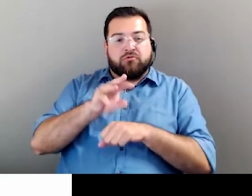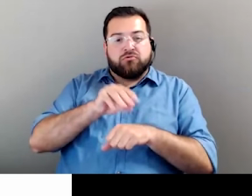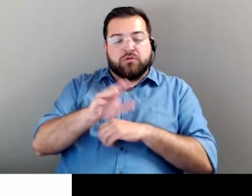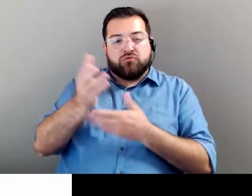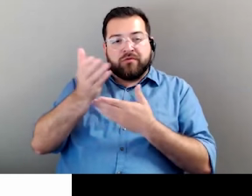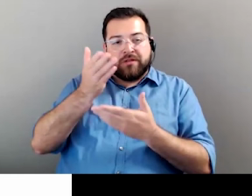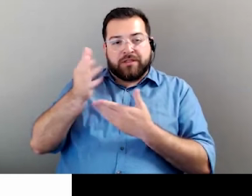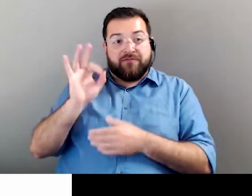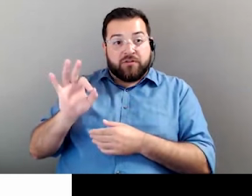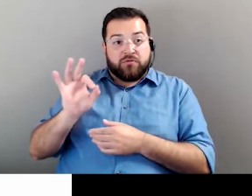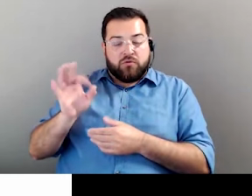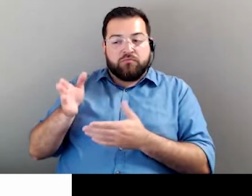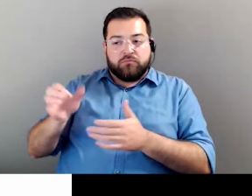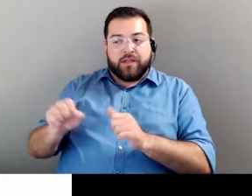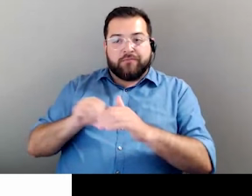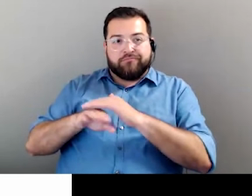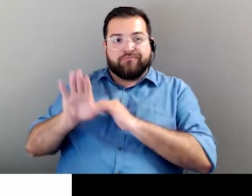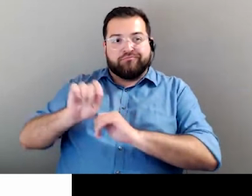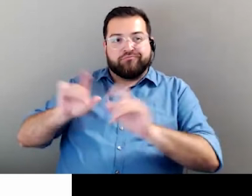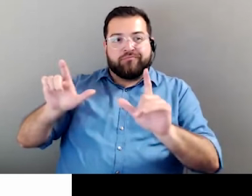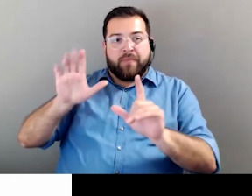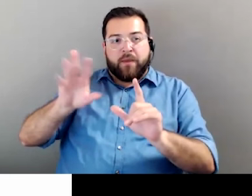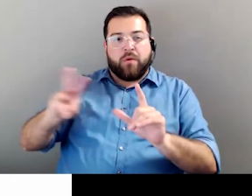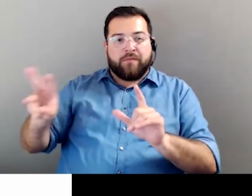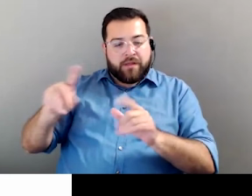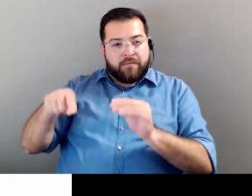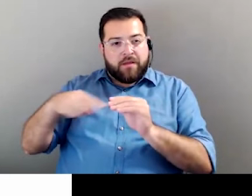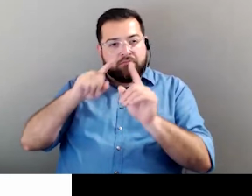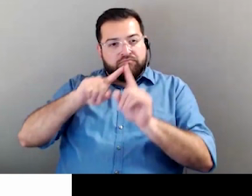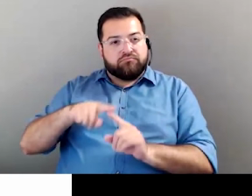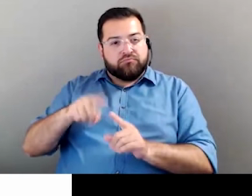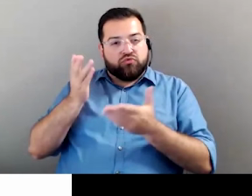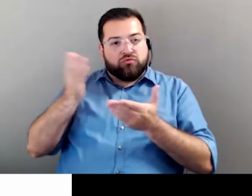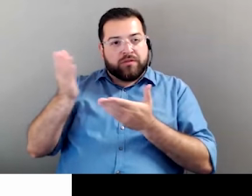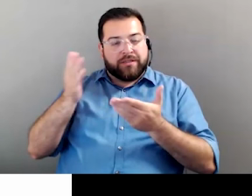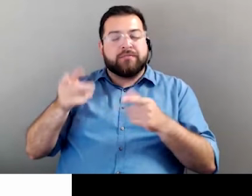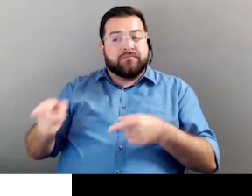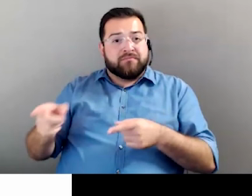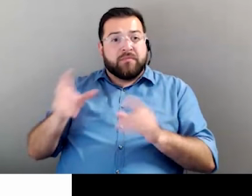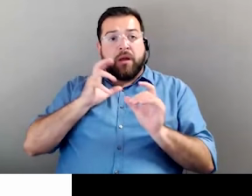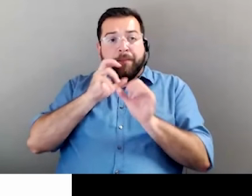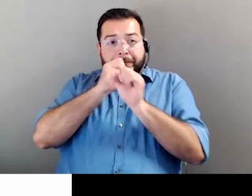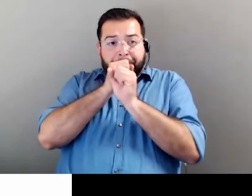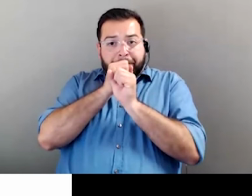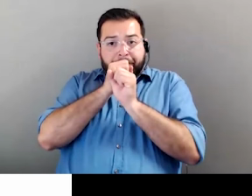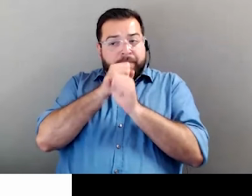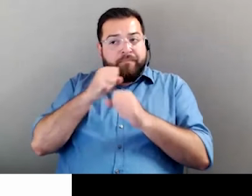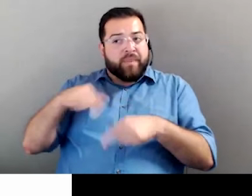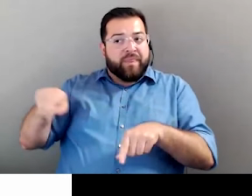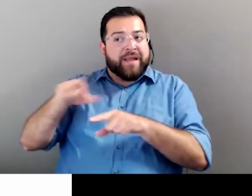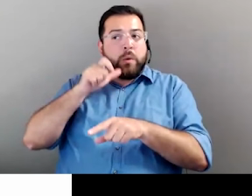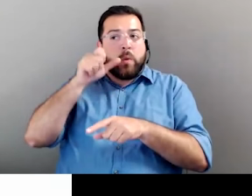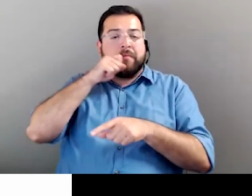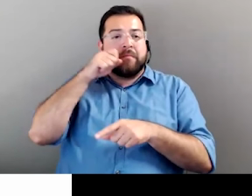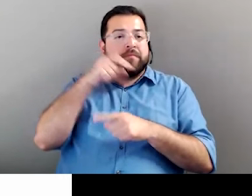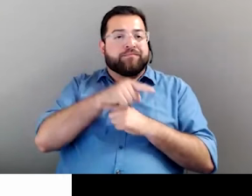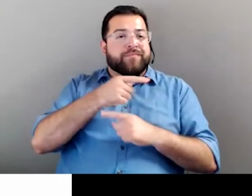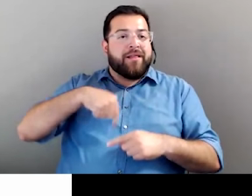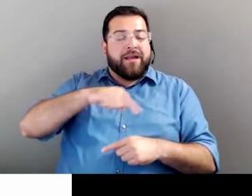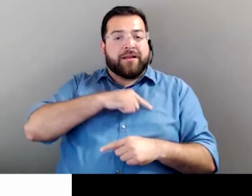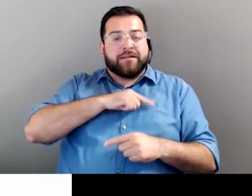You can visit their website for more information on the services they offer. It is confidential. They don't tell us if, a student has gone there or employee has gone